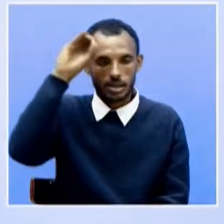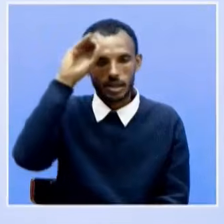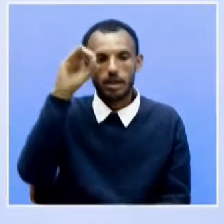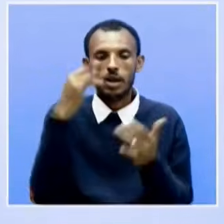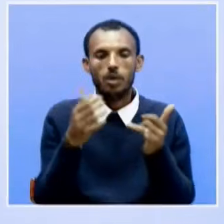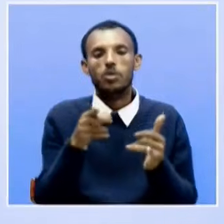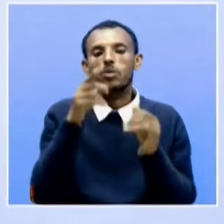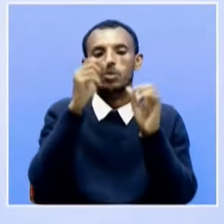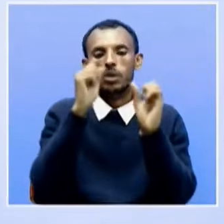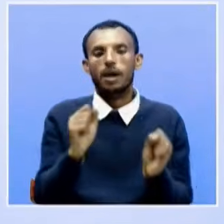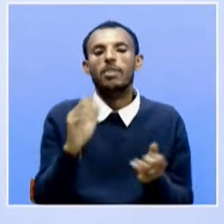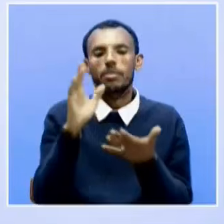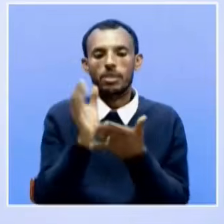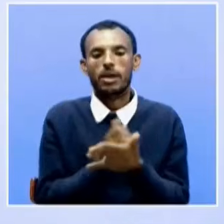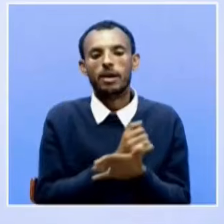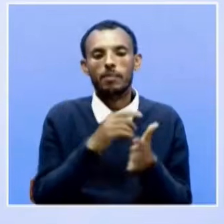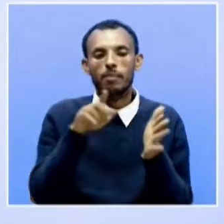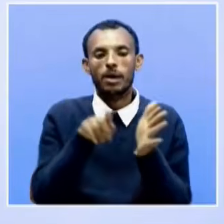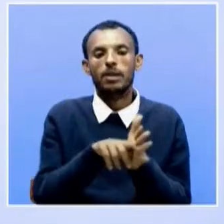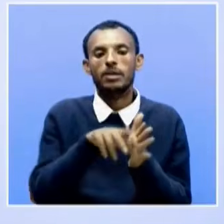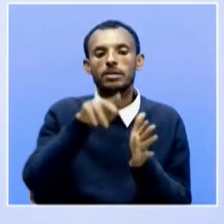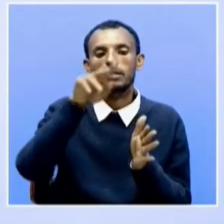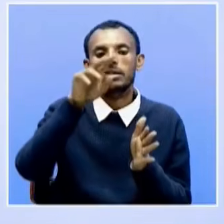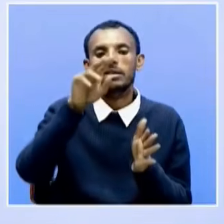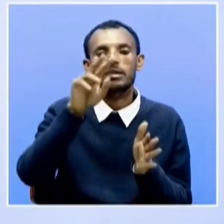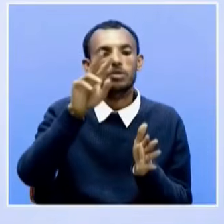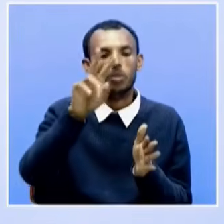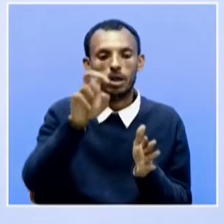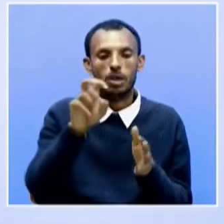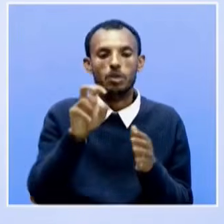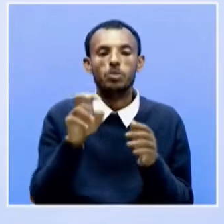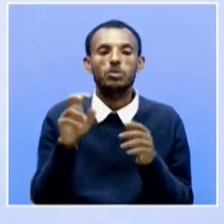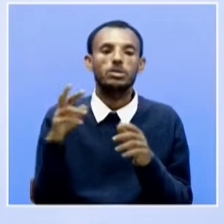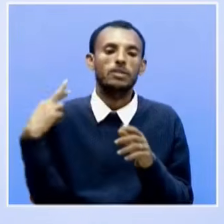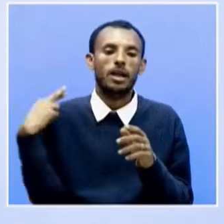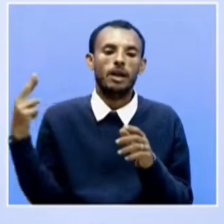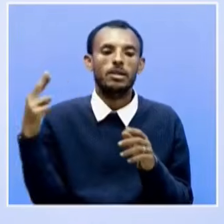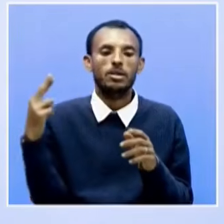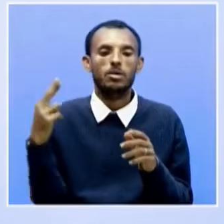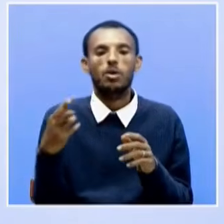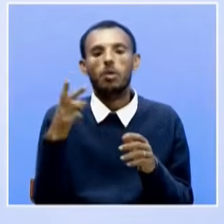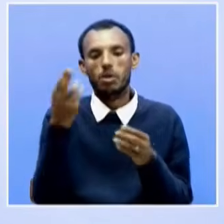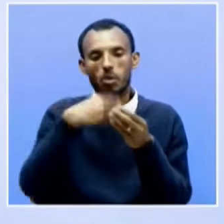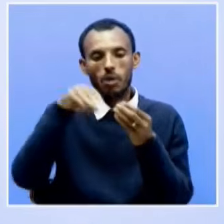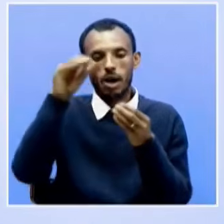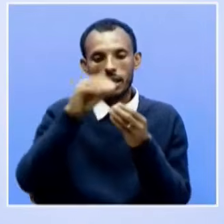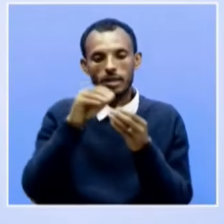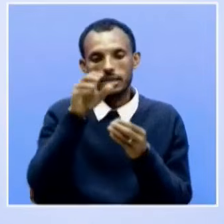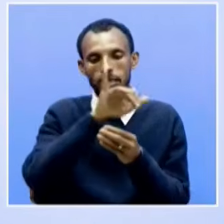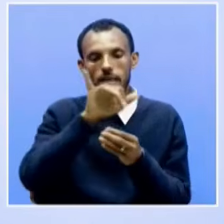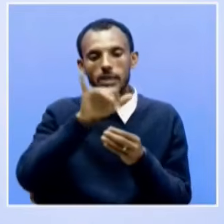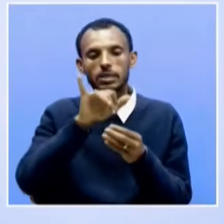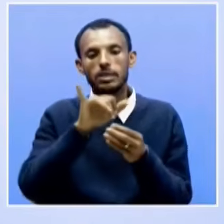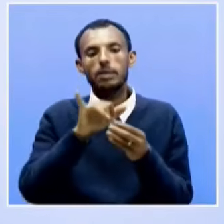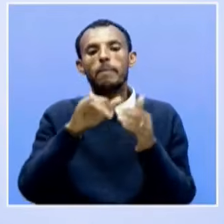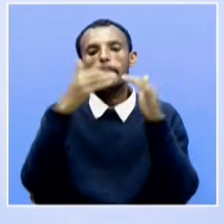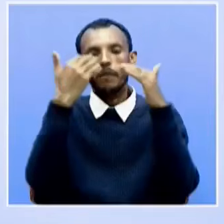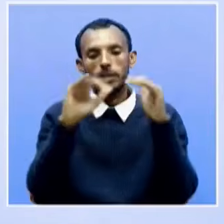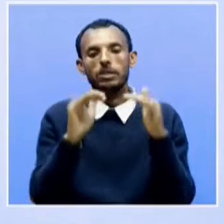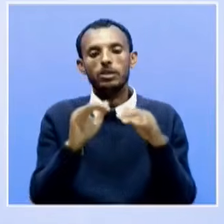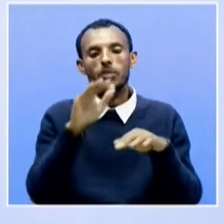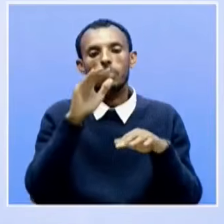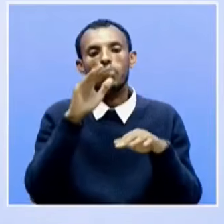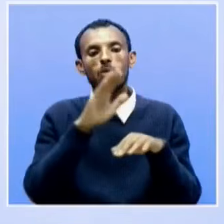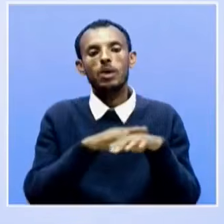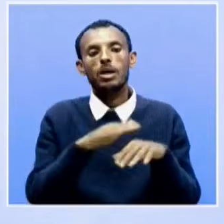you can take minus 20 to the right, or you can add the same quantity on both sides.